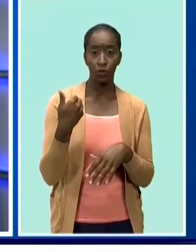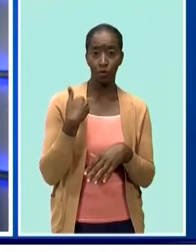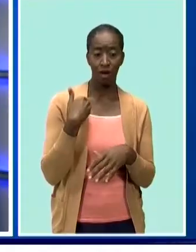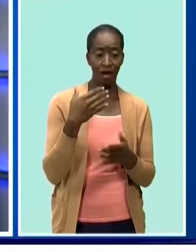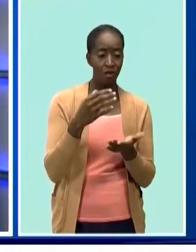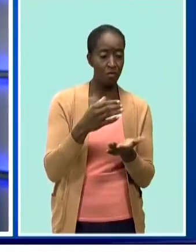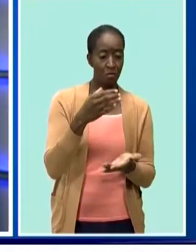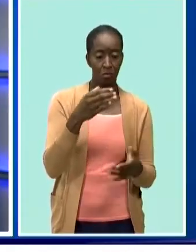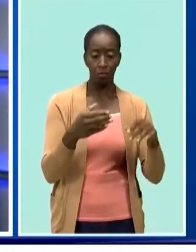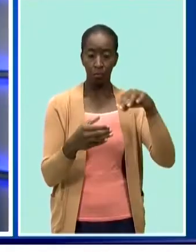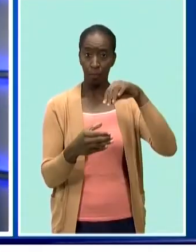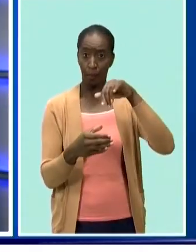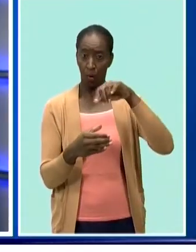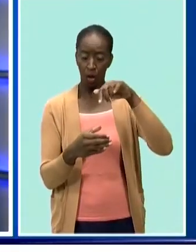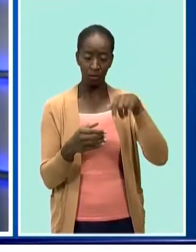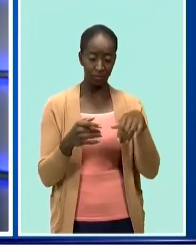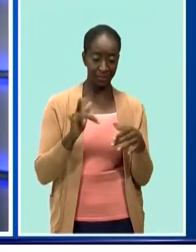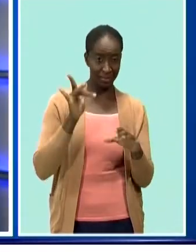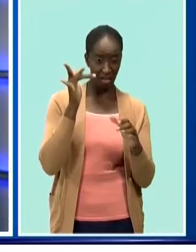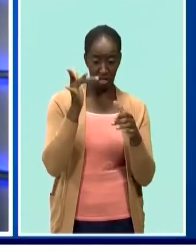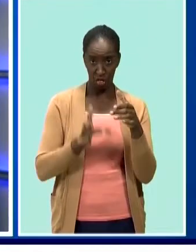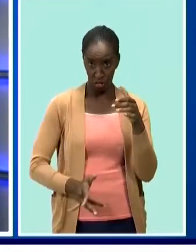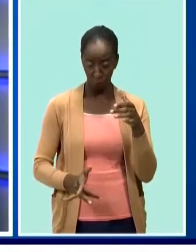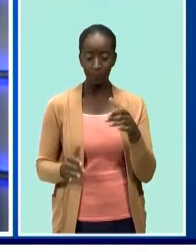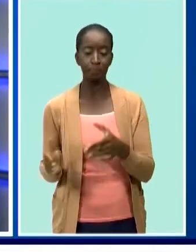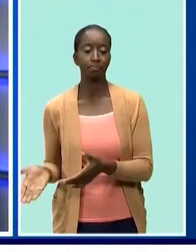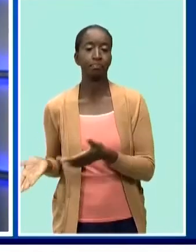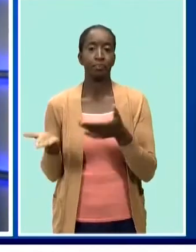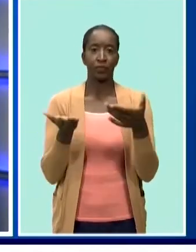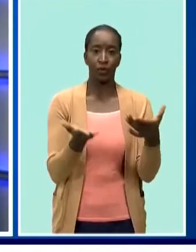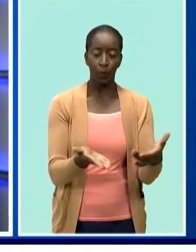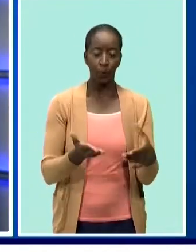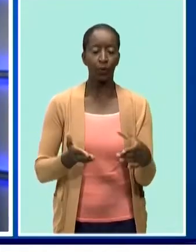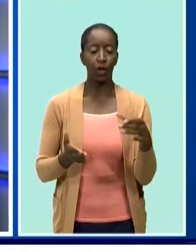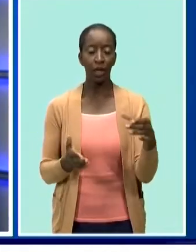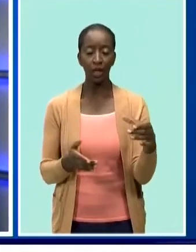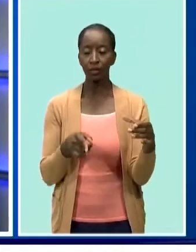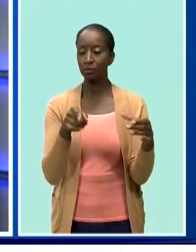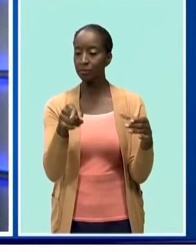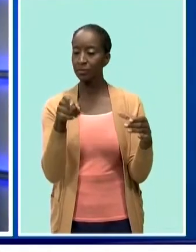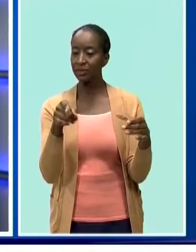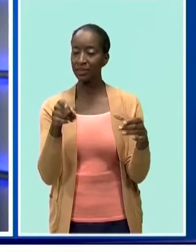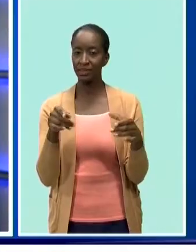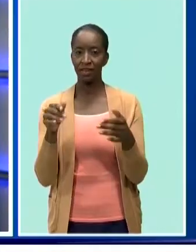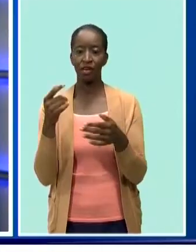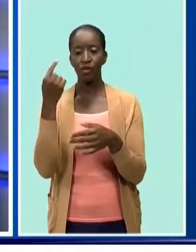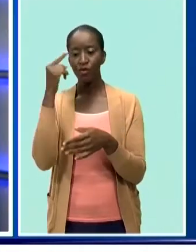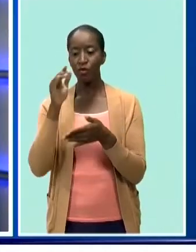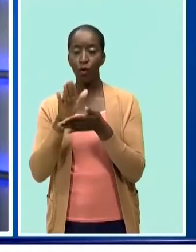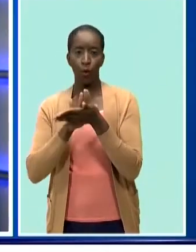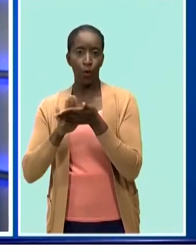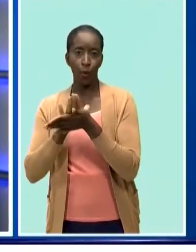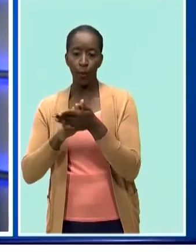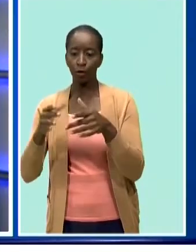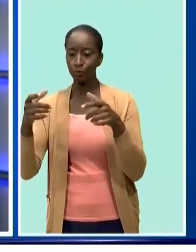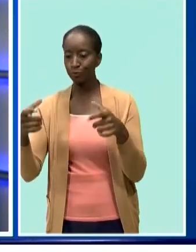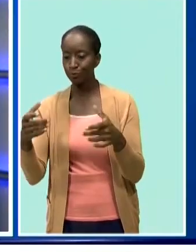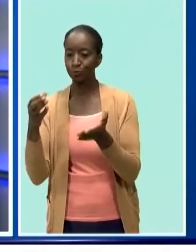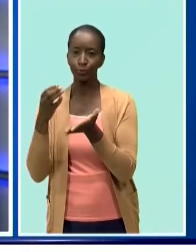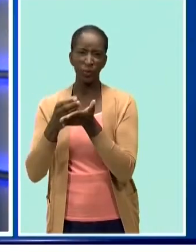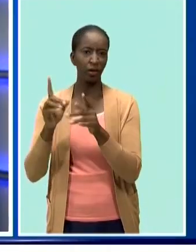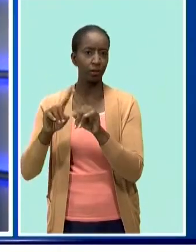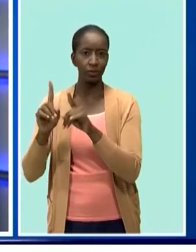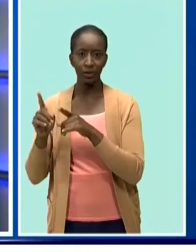pint bottles to have them refilled with the company's brand of concentrated dishwashing liquid. And General Manager of Solo, Simon Jackson,